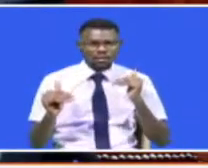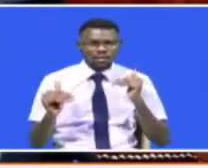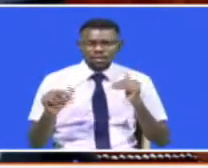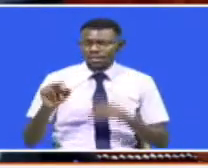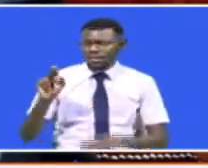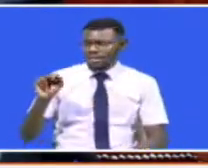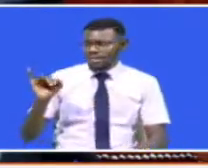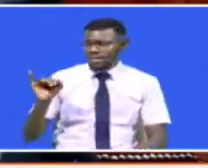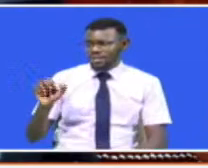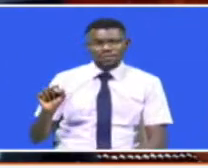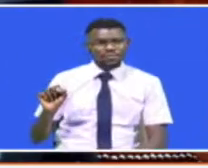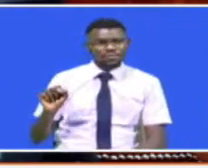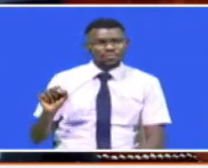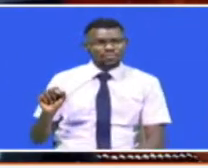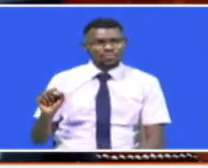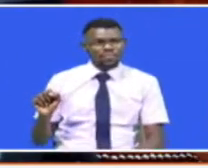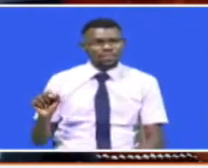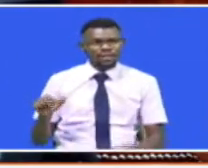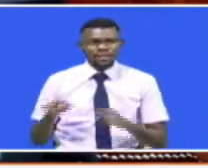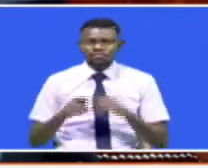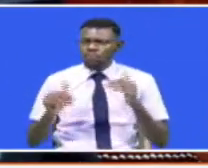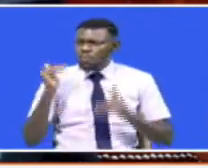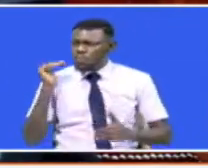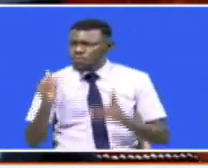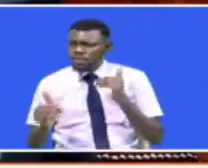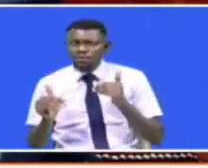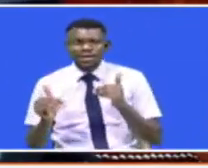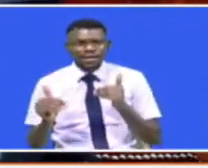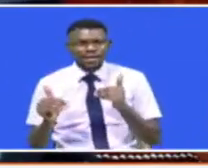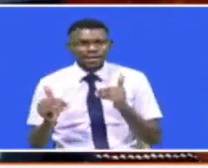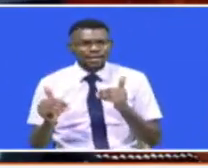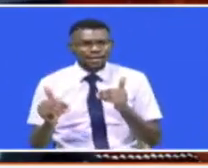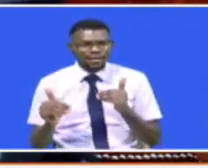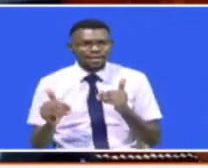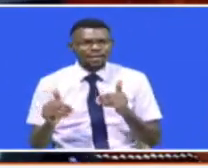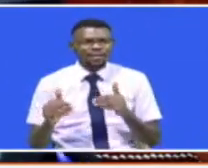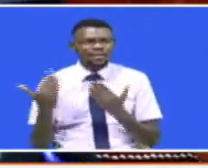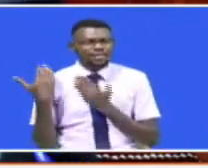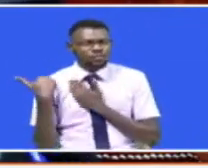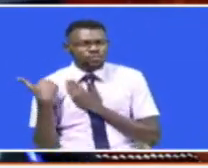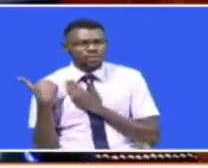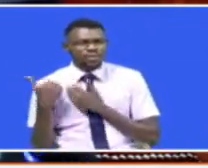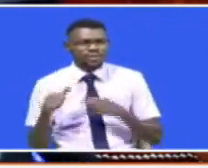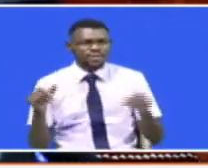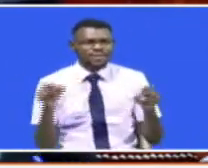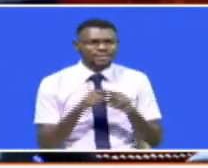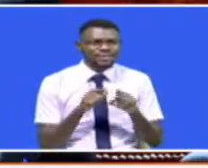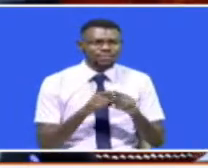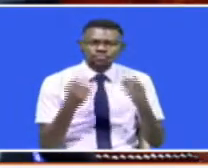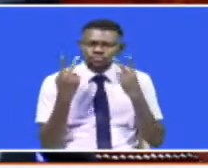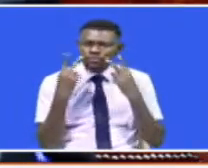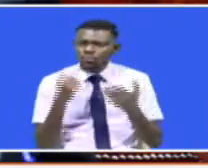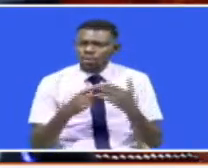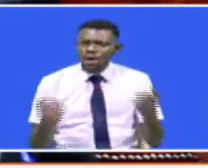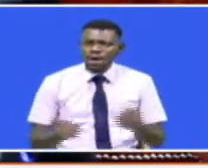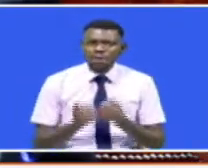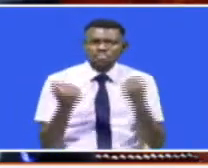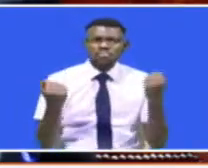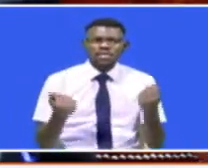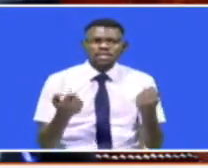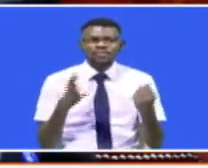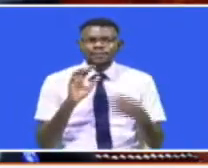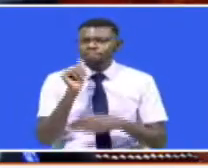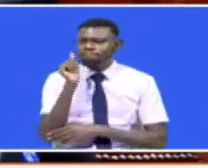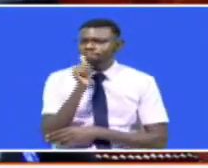Intelligence Service. Make it as professional as possible. Debunk the mystery that surrounds